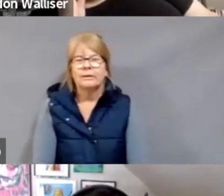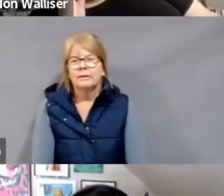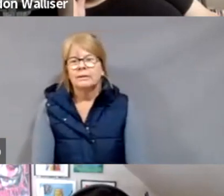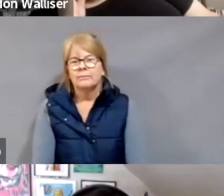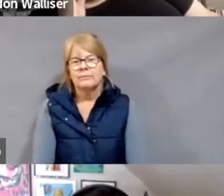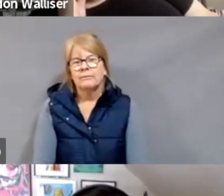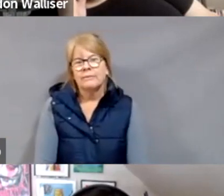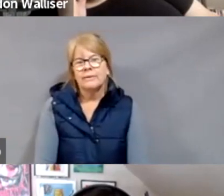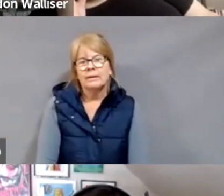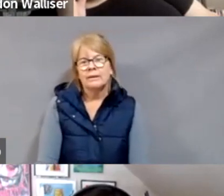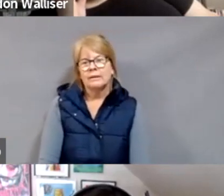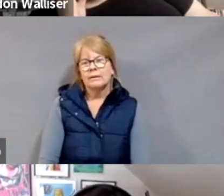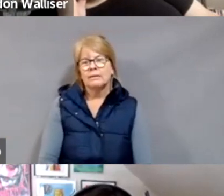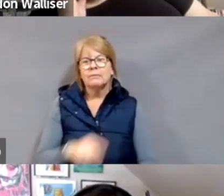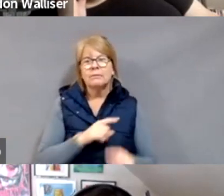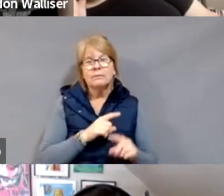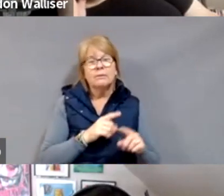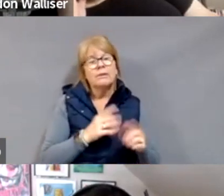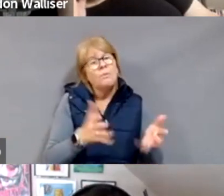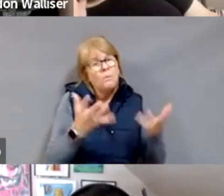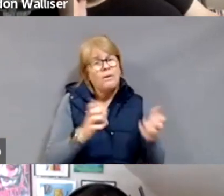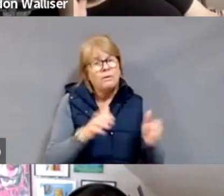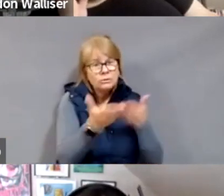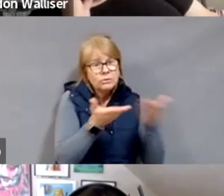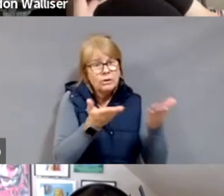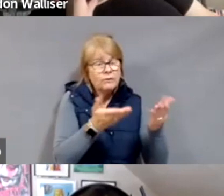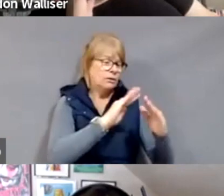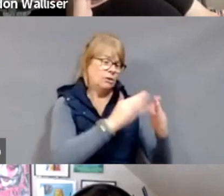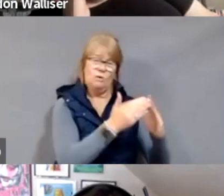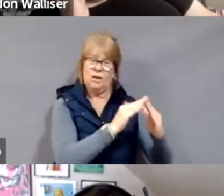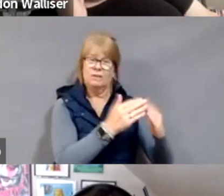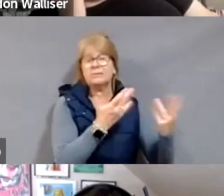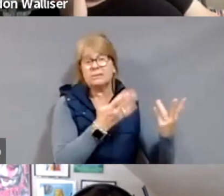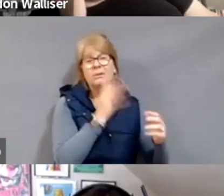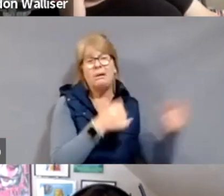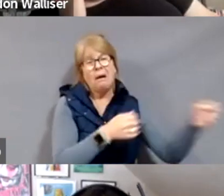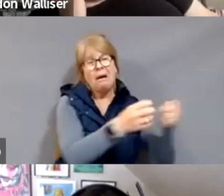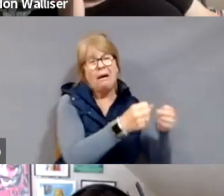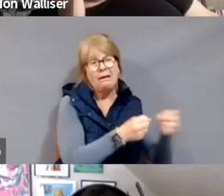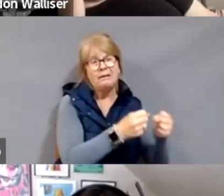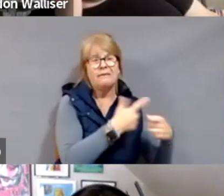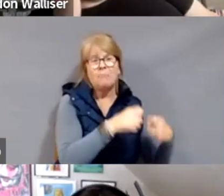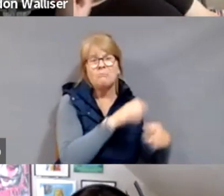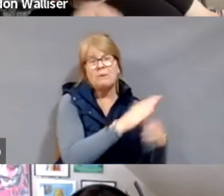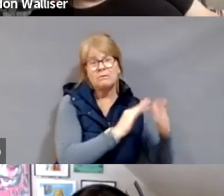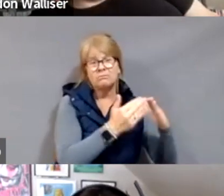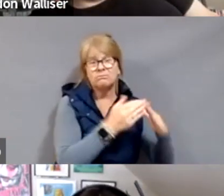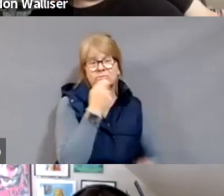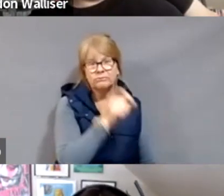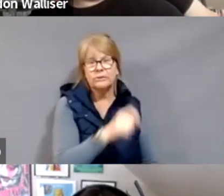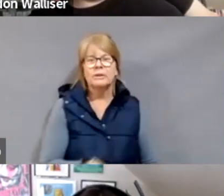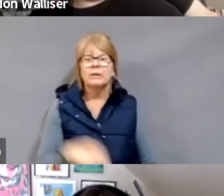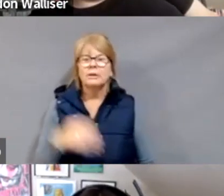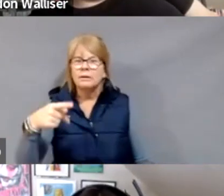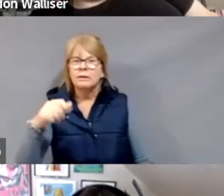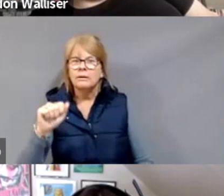serve their memberships in their community. So that's partly there too. Well, we can come back to that too. Pamela, did